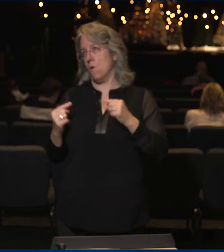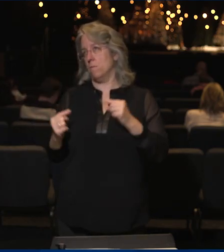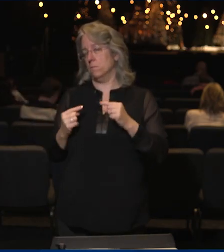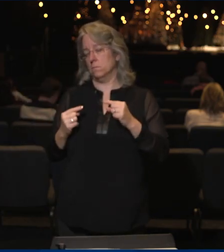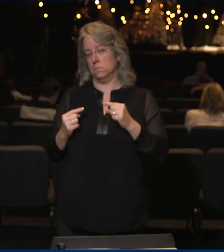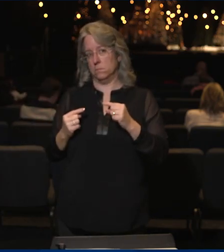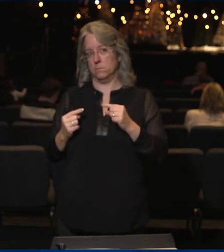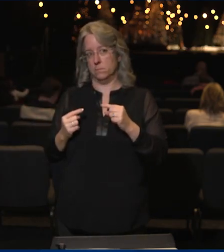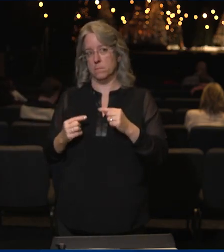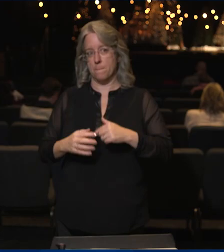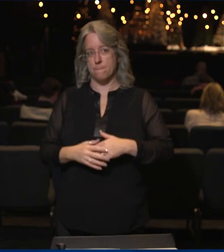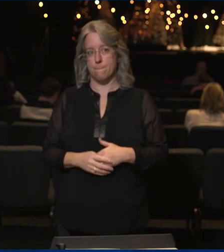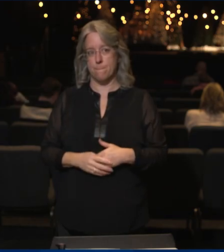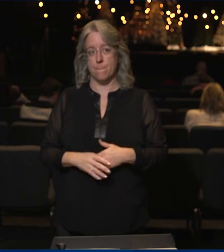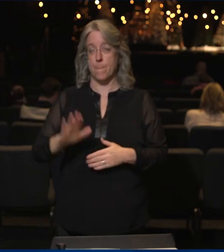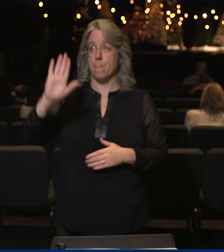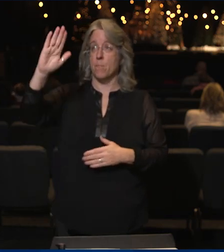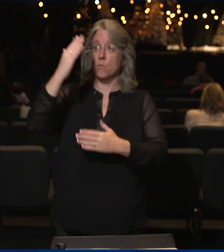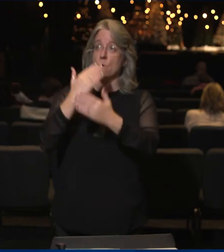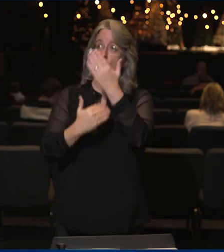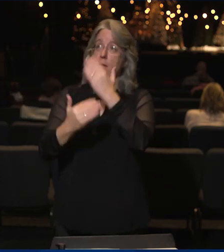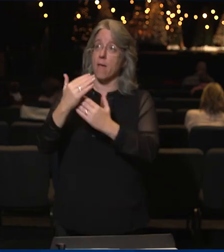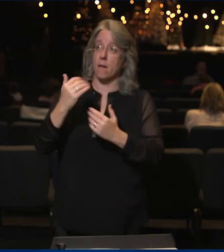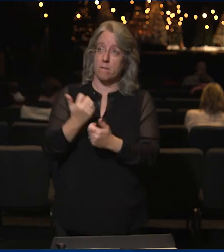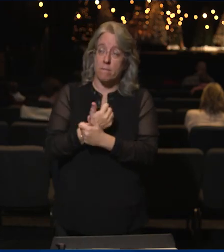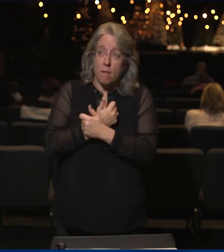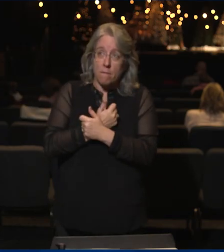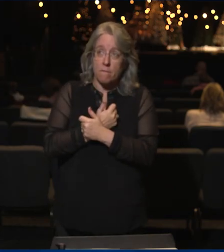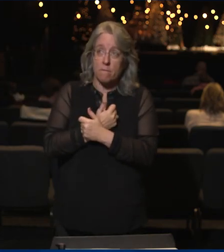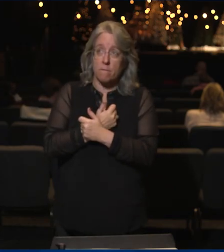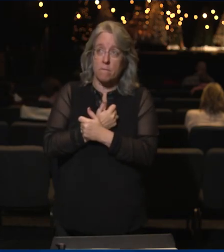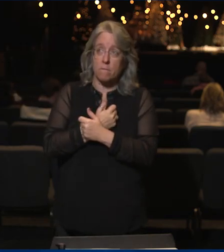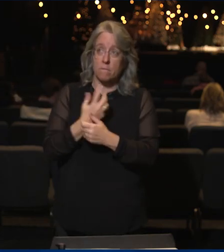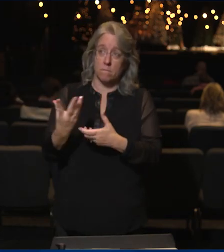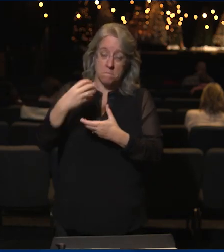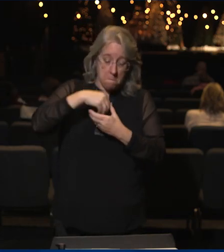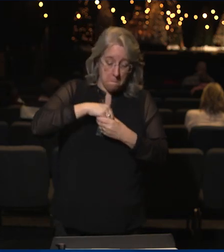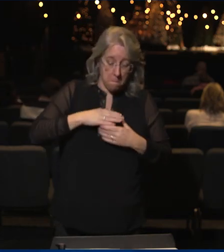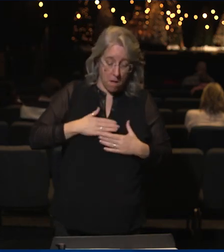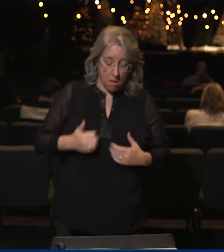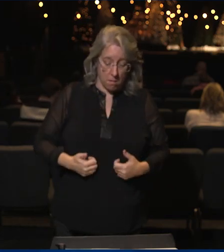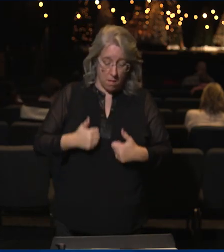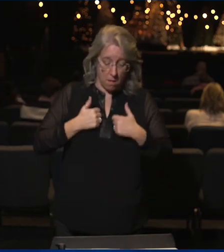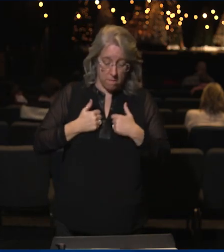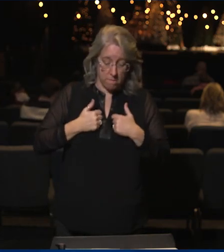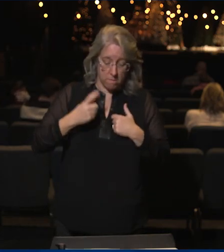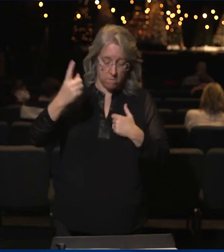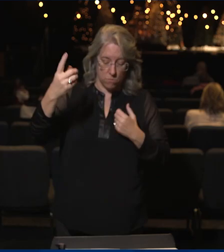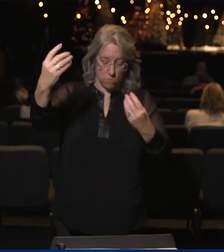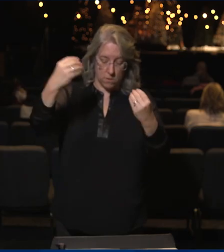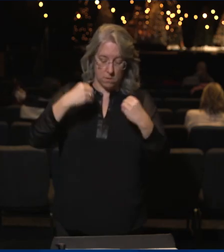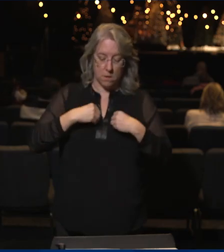With your hand of love upon my life, you impart a blessing to me.